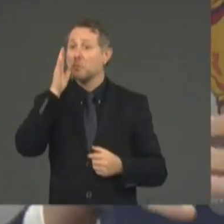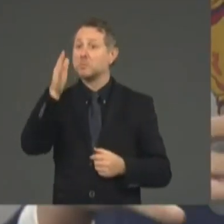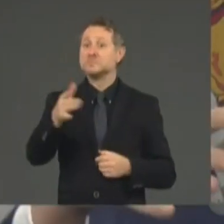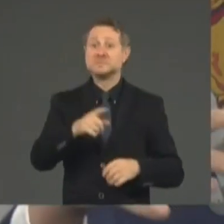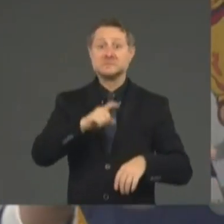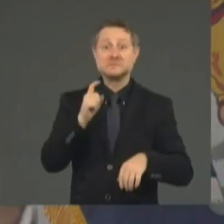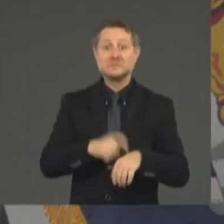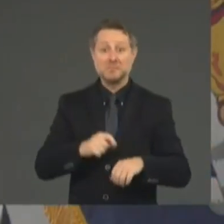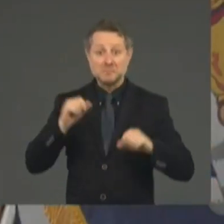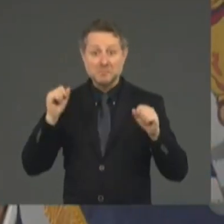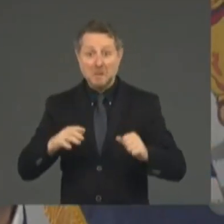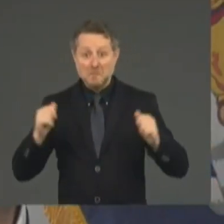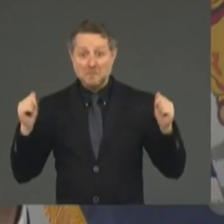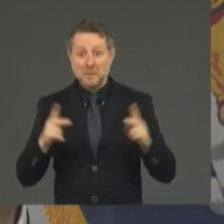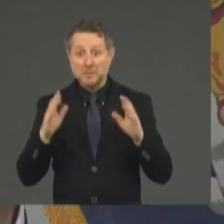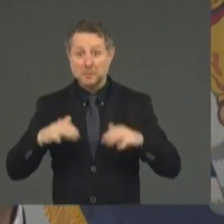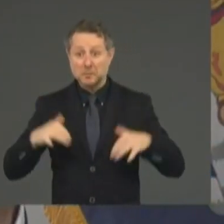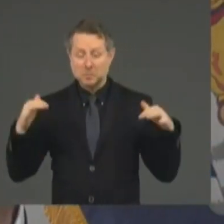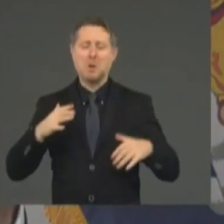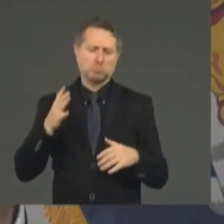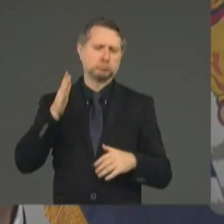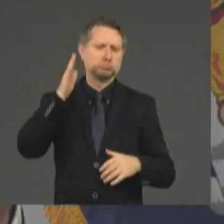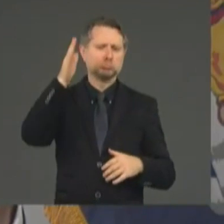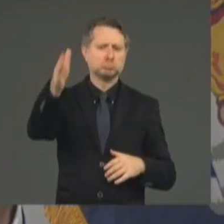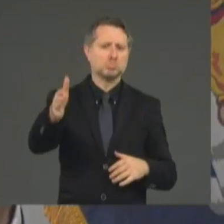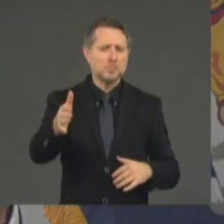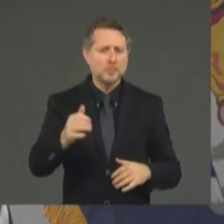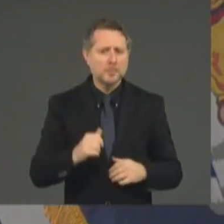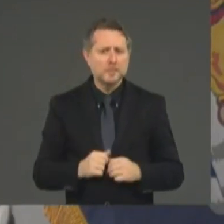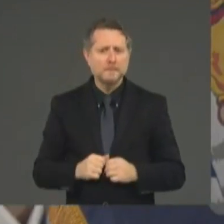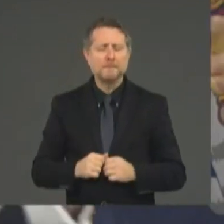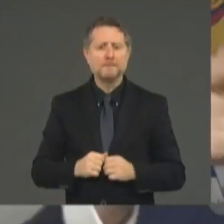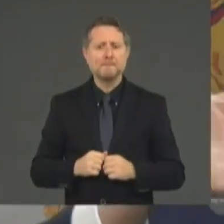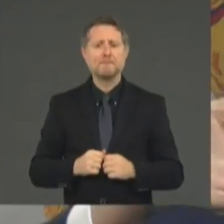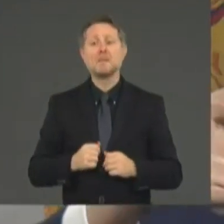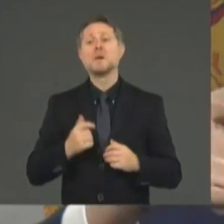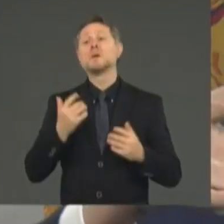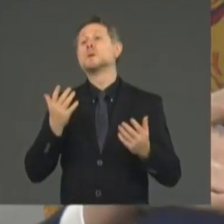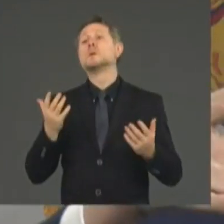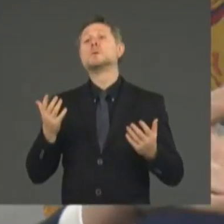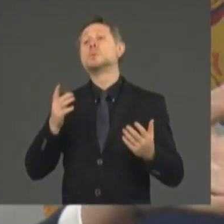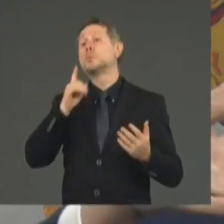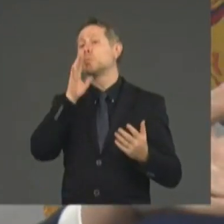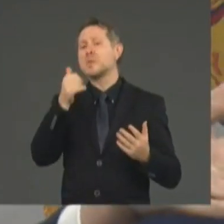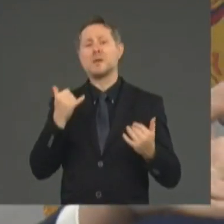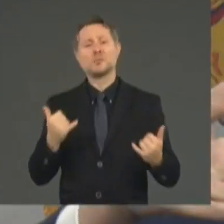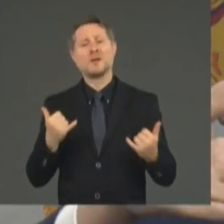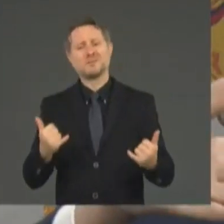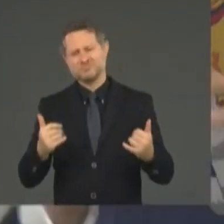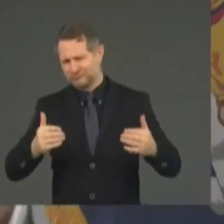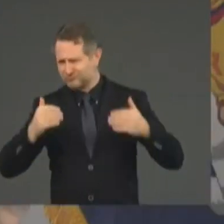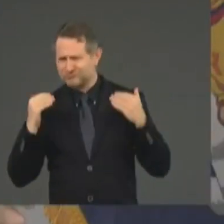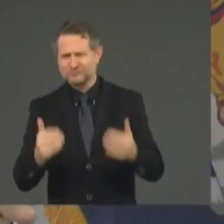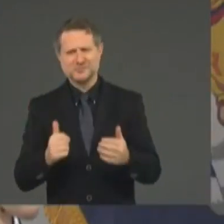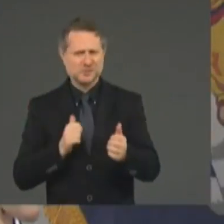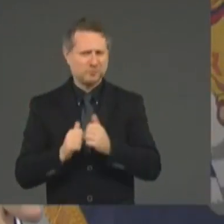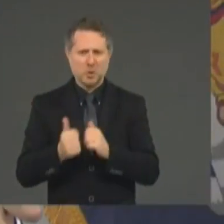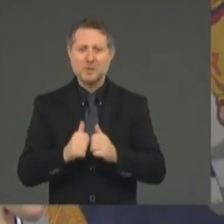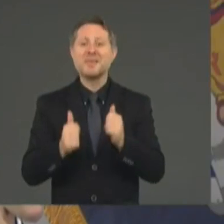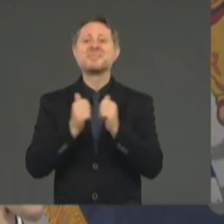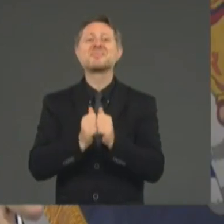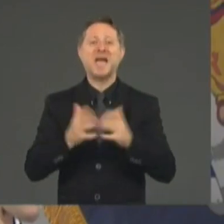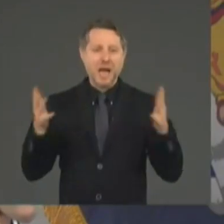fill a stadium. But why wait until you can fill a stadium before you start to bring the team